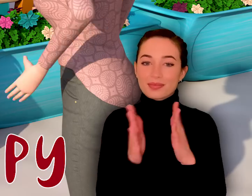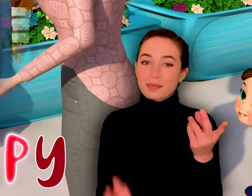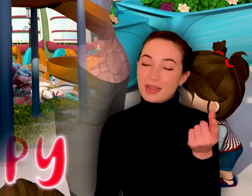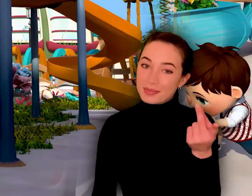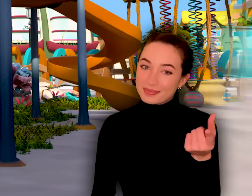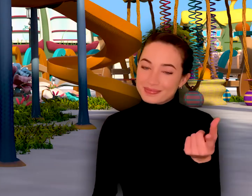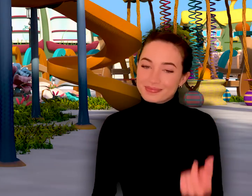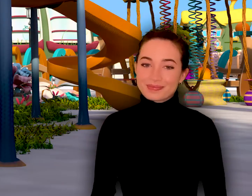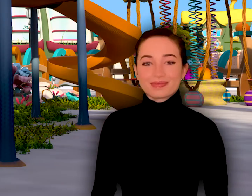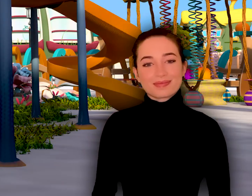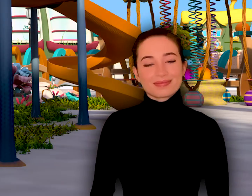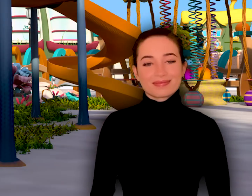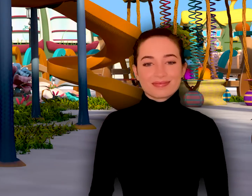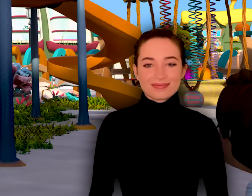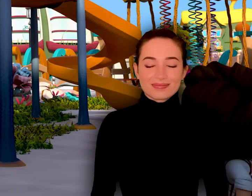this little